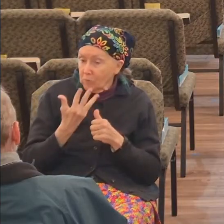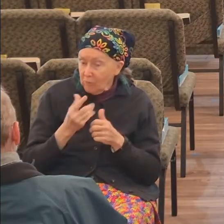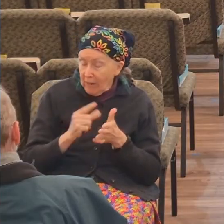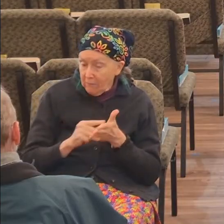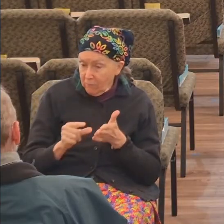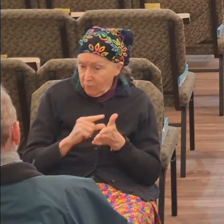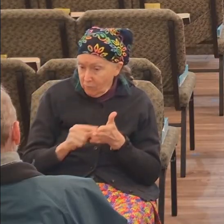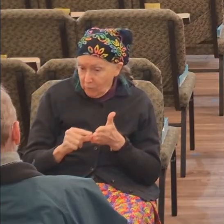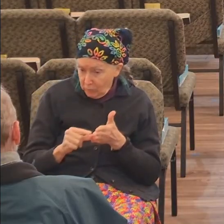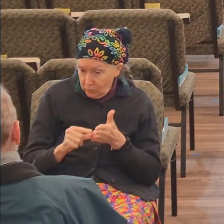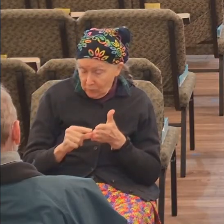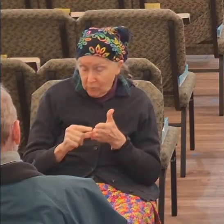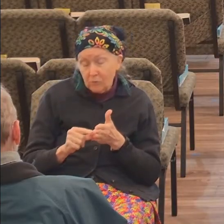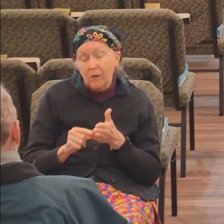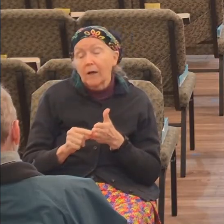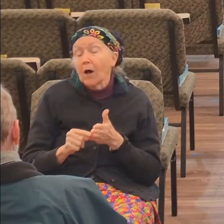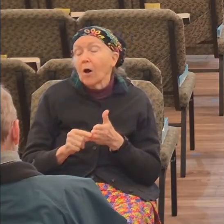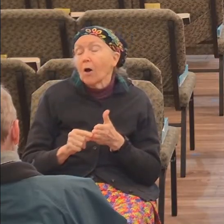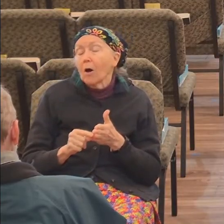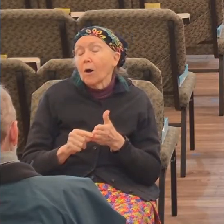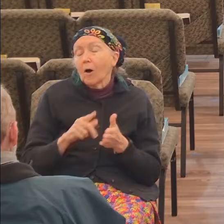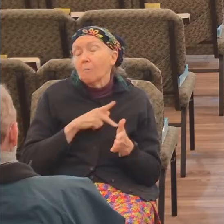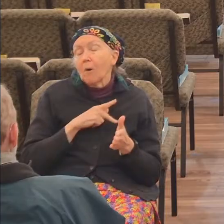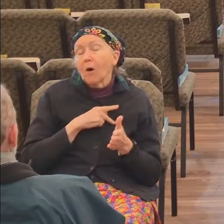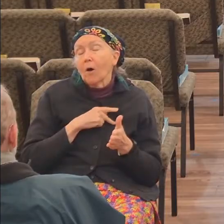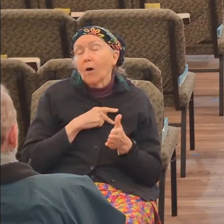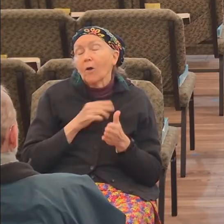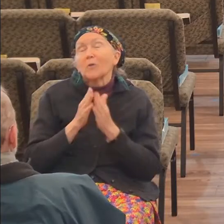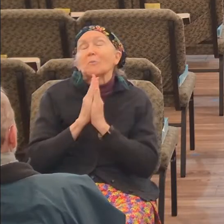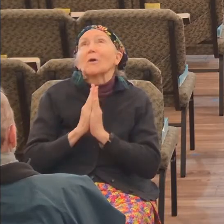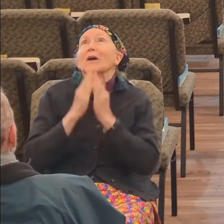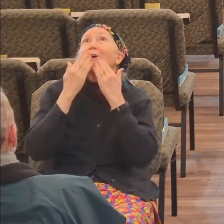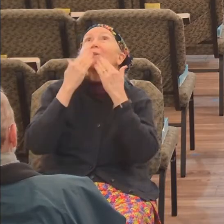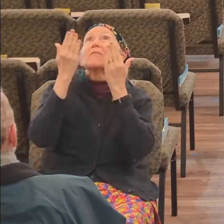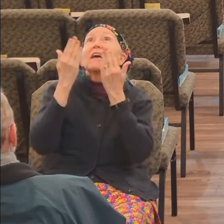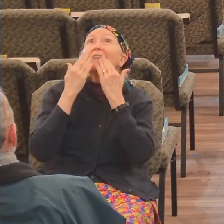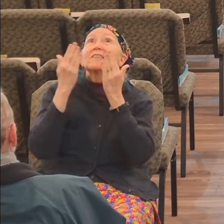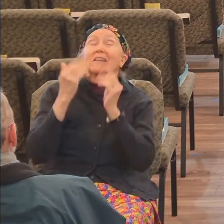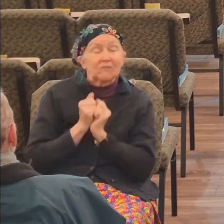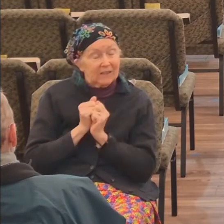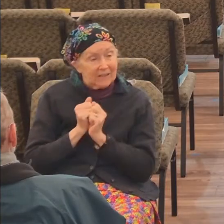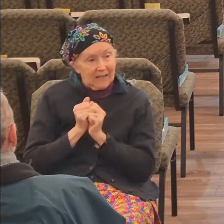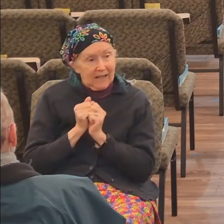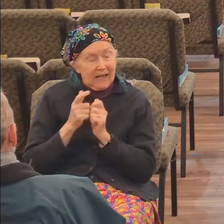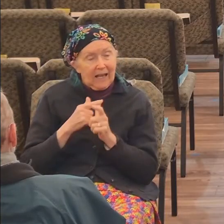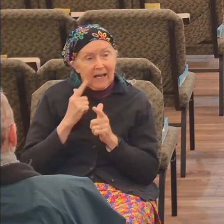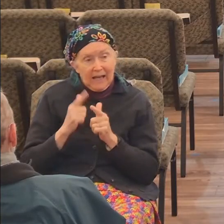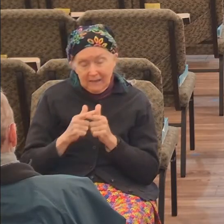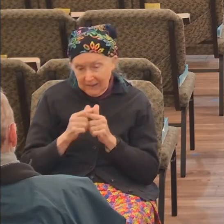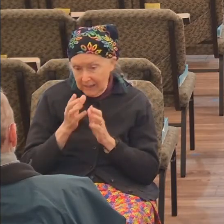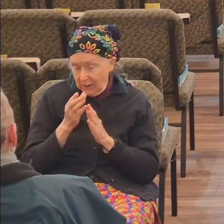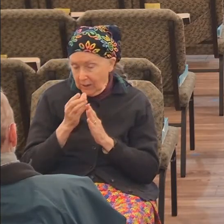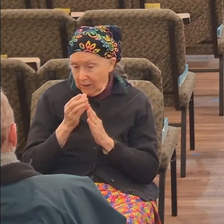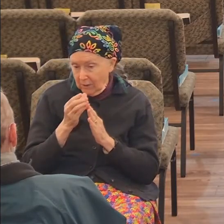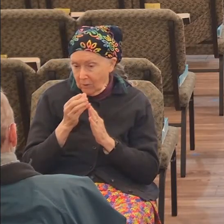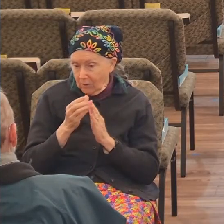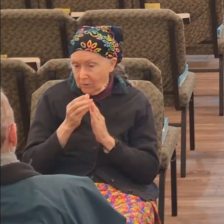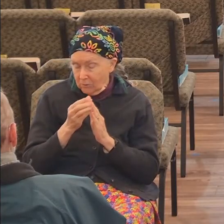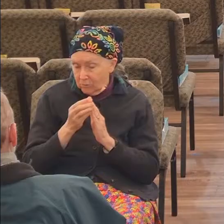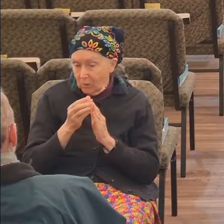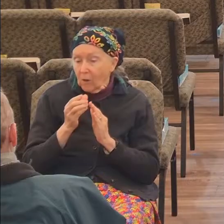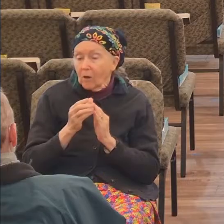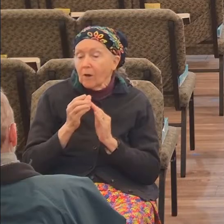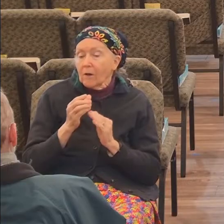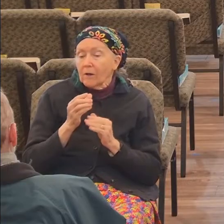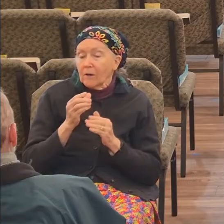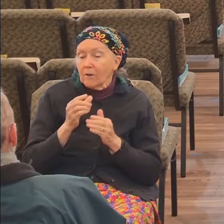for Thanksgiving. That's what opens up this first section. And then he goes from chapter 1, verses 6 through 10. He